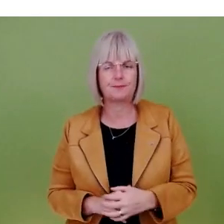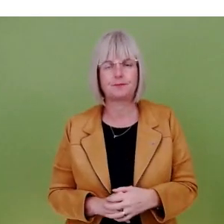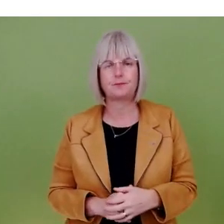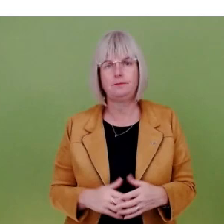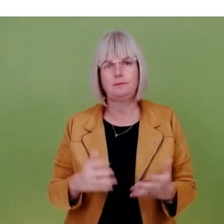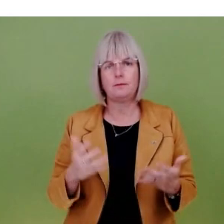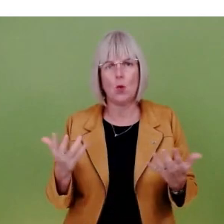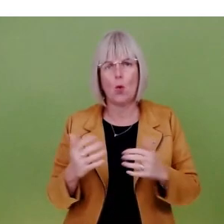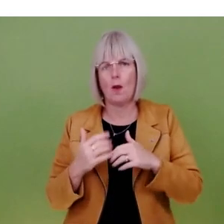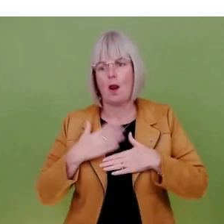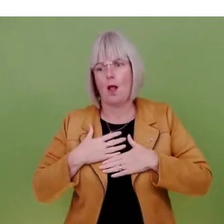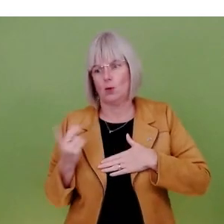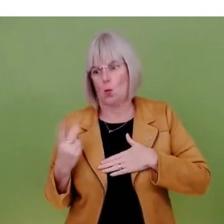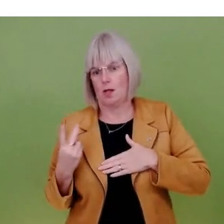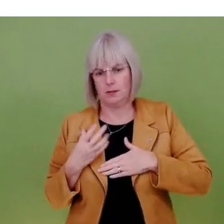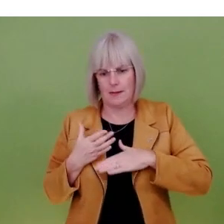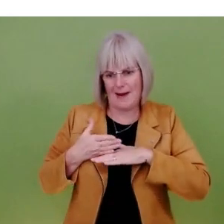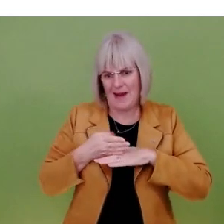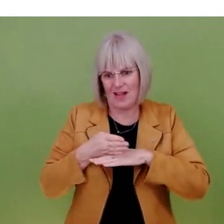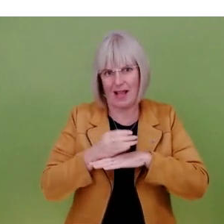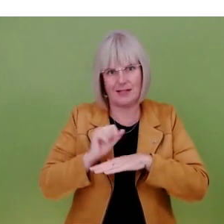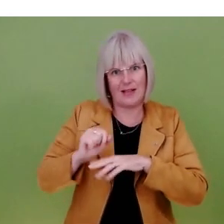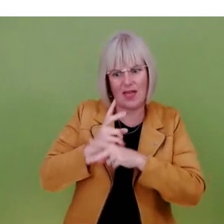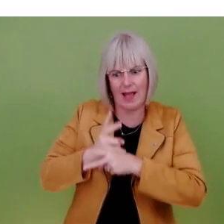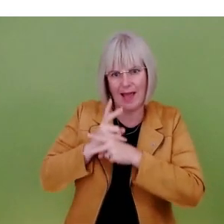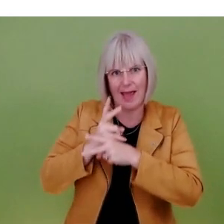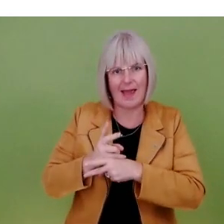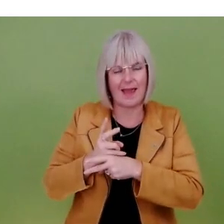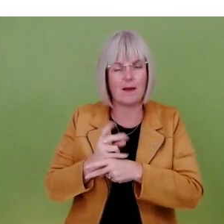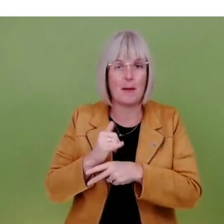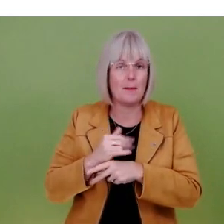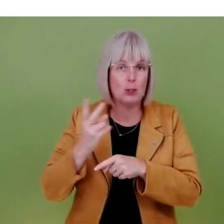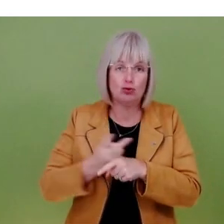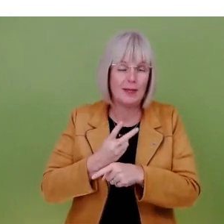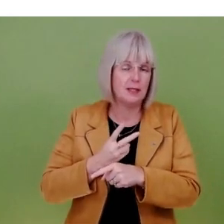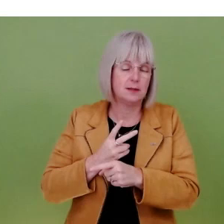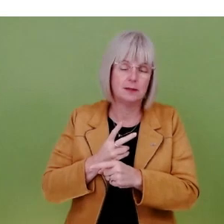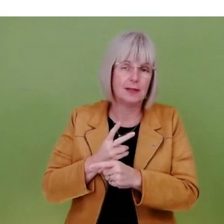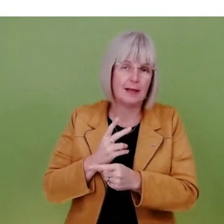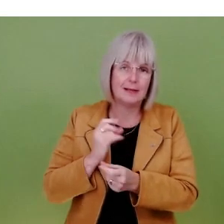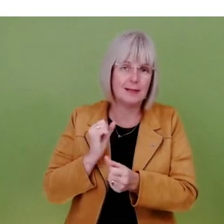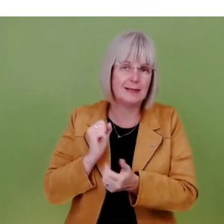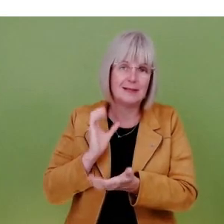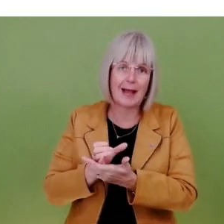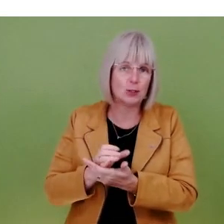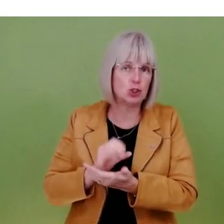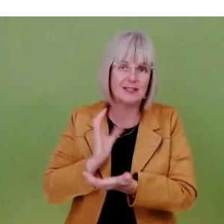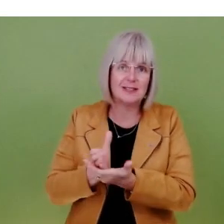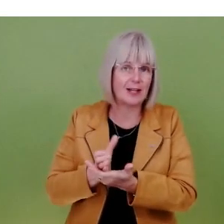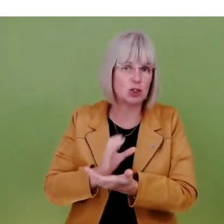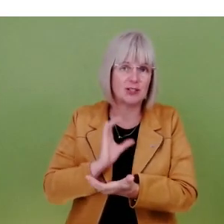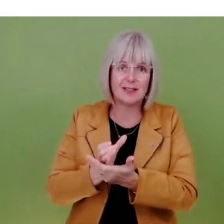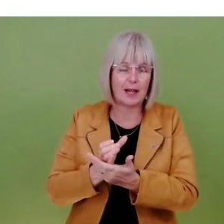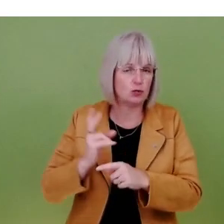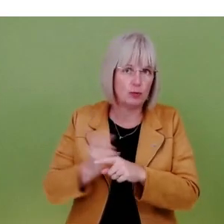caught up in the system, who are repeatedly sectioned, providing support within your own community and within